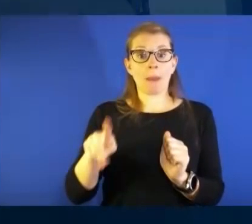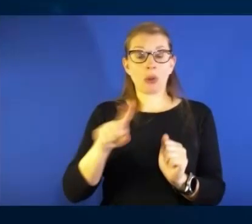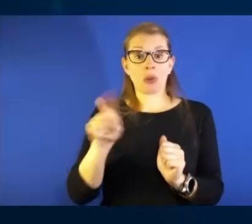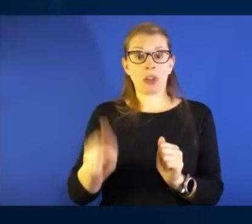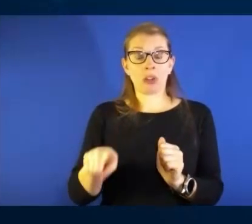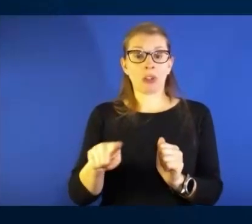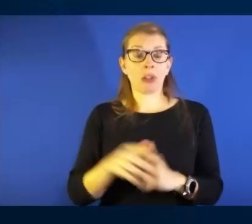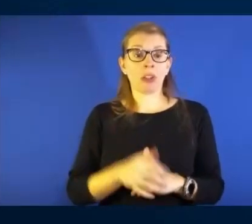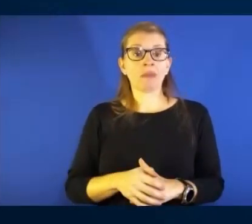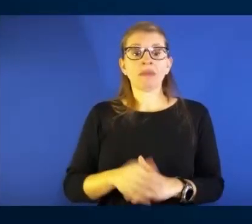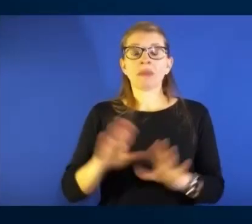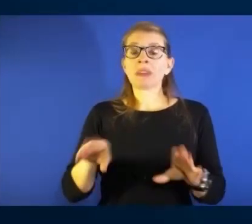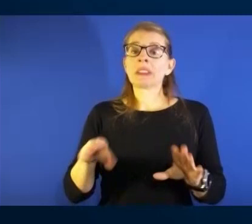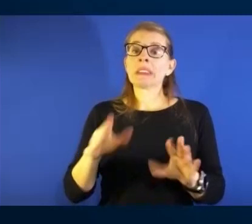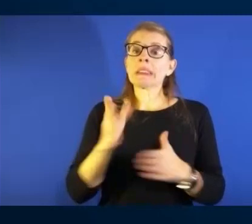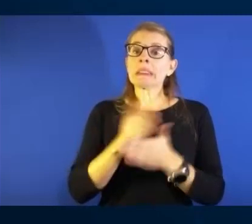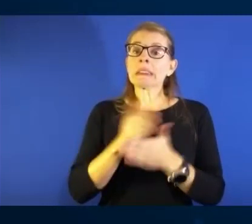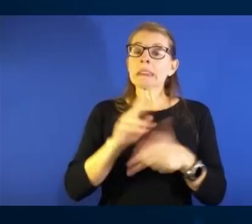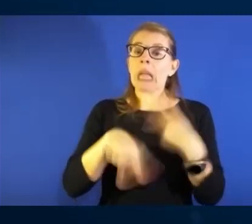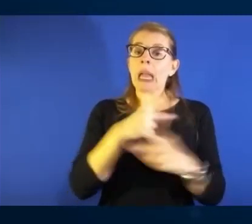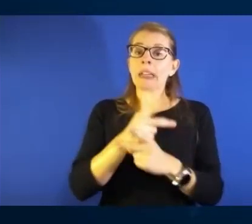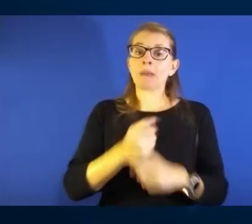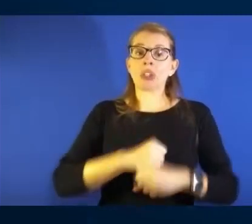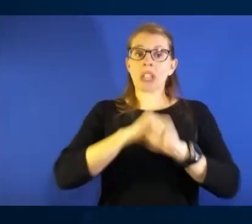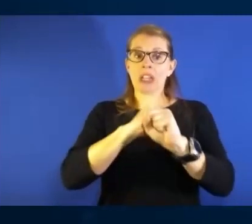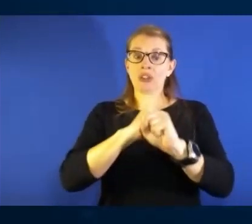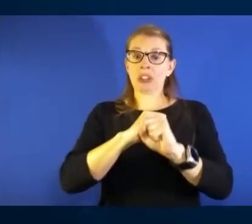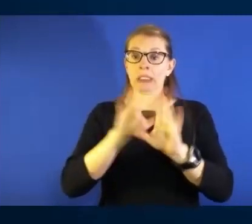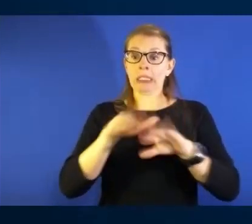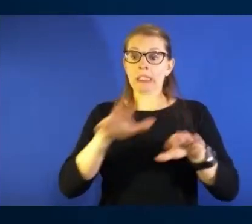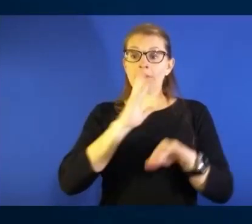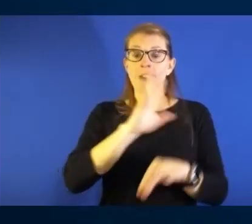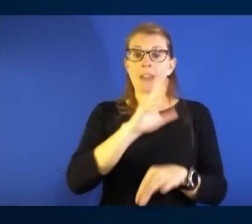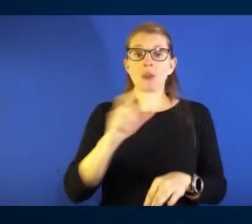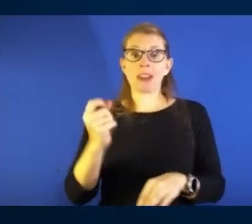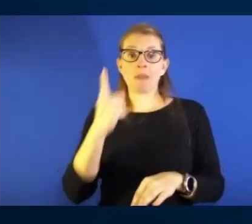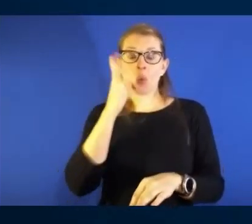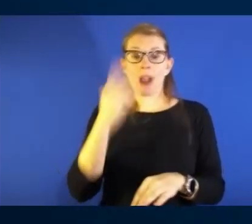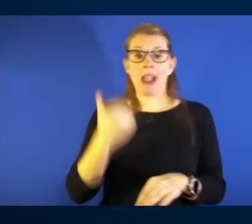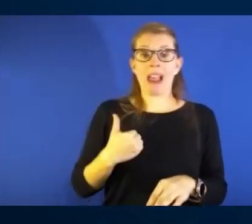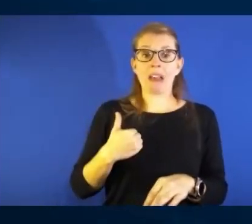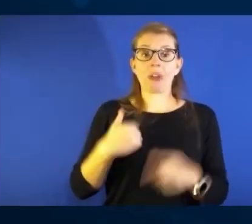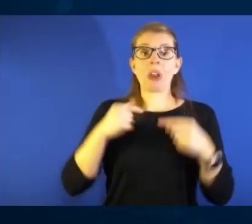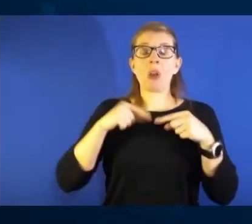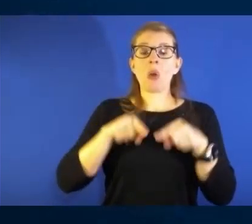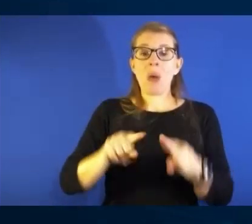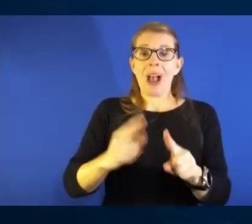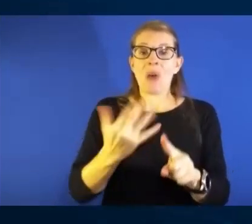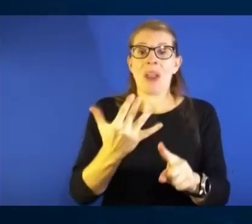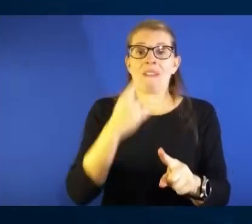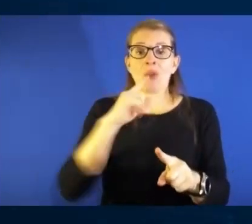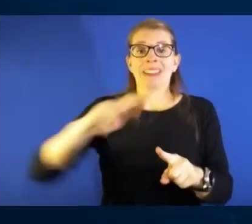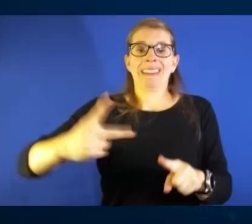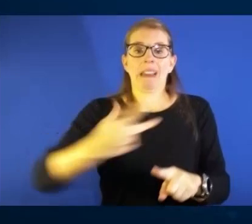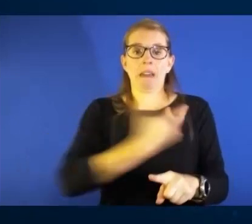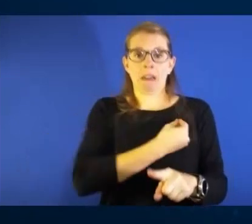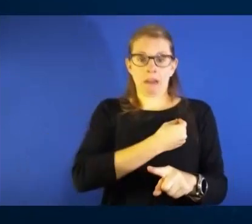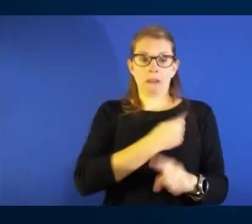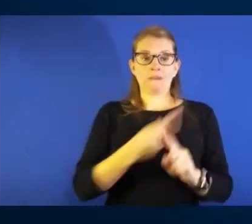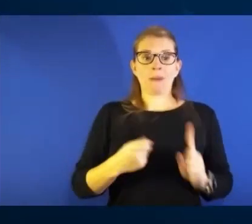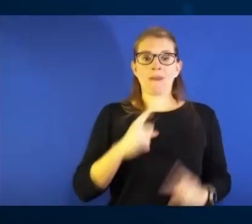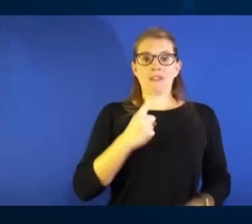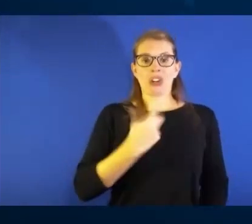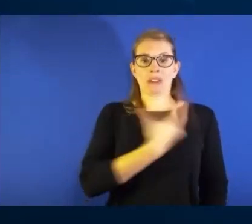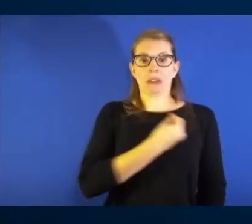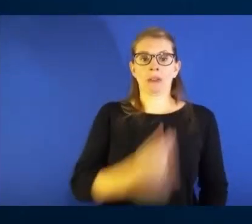protection do you think kids 5 to 11 will have after their first vaccine while they're waiting for their second? Well, as Dr. Hawkinson has mentioned, and we've